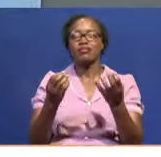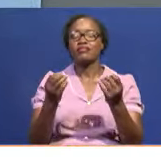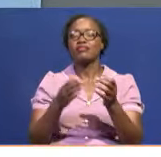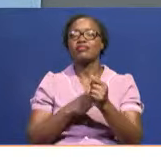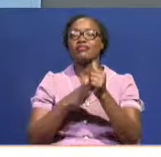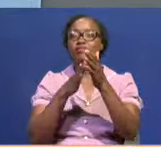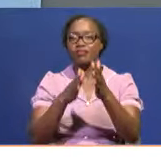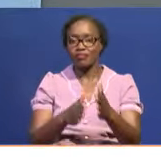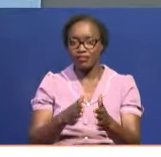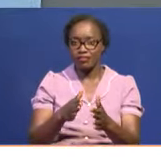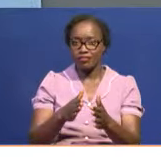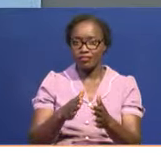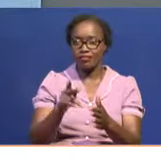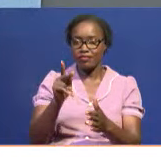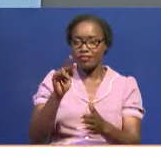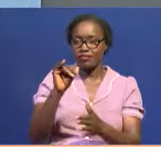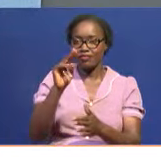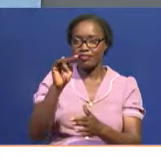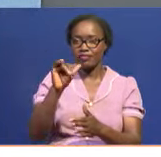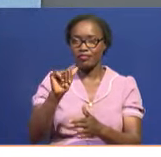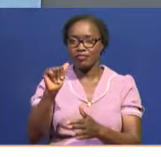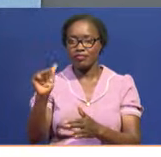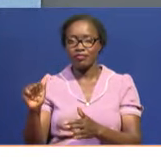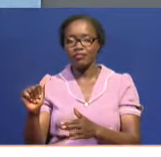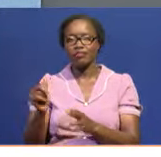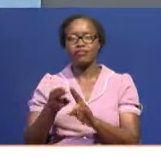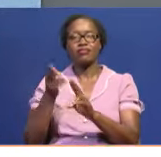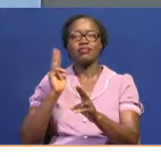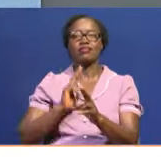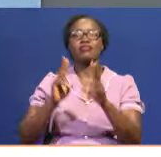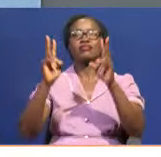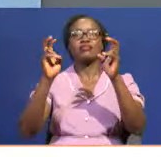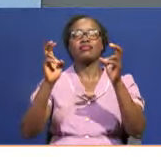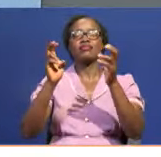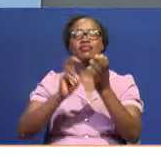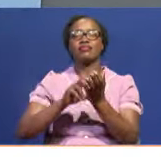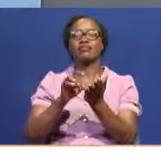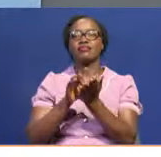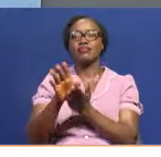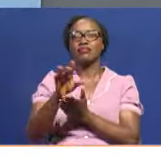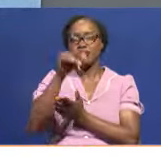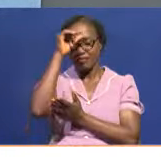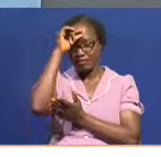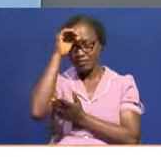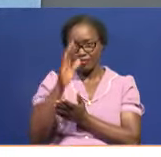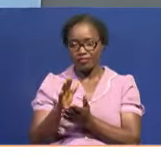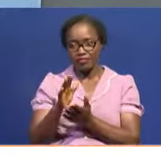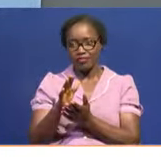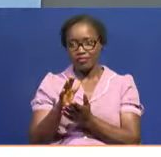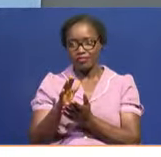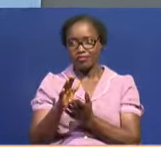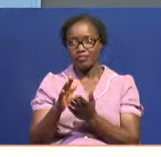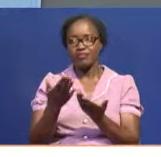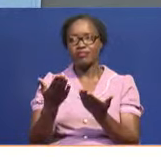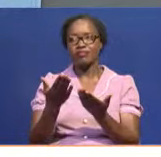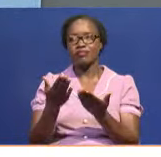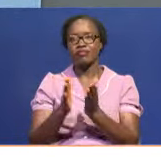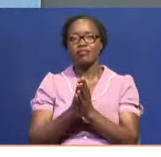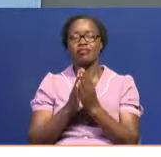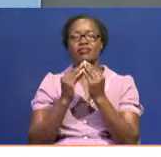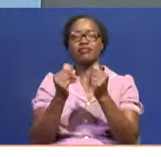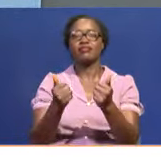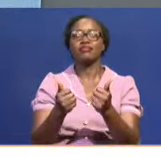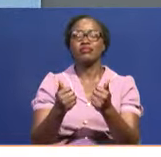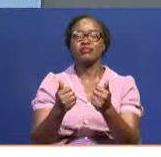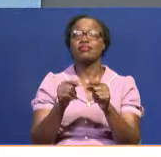party leader, Zipporah, Kinya, has withdrawn the notice of motion for the dismissal of Governor Kawira Mwangaza to give room for the resolution